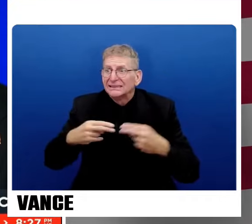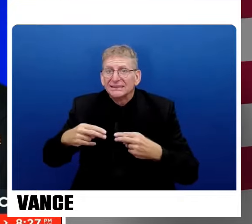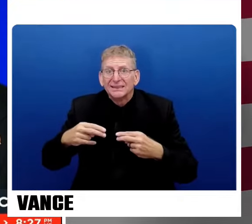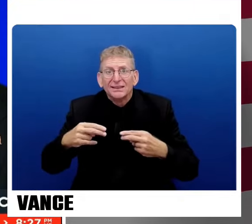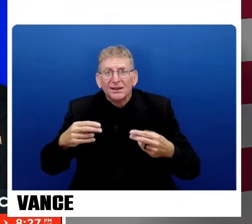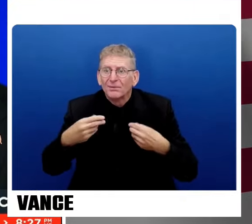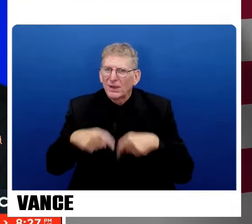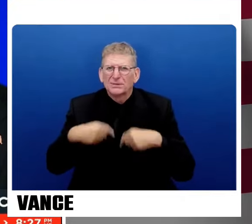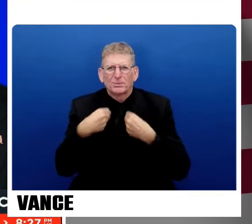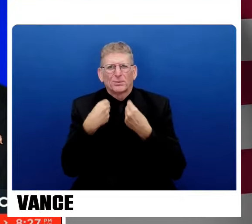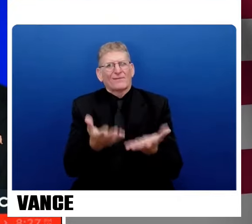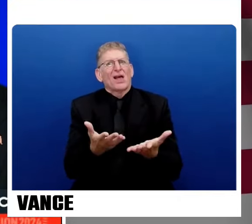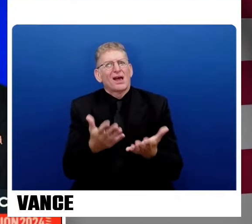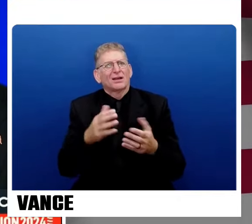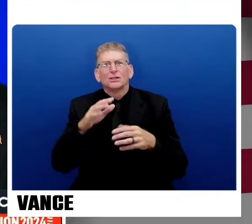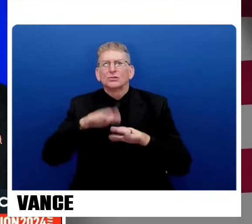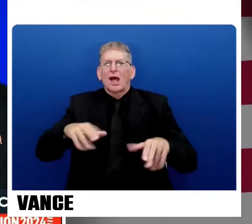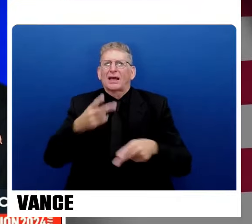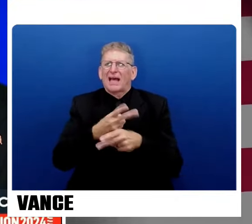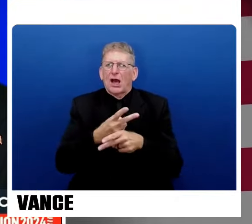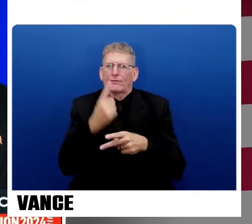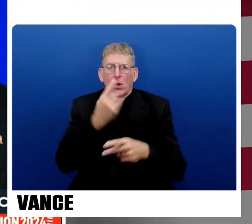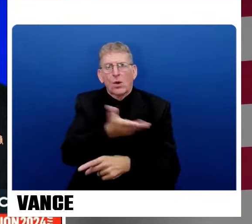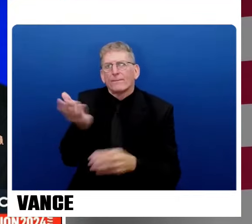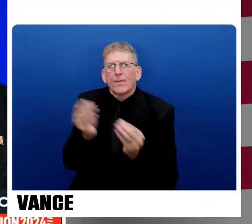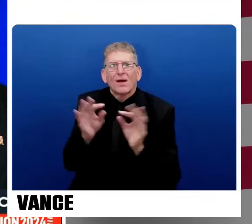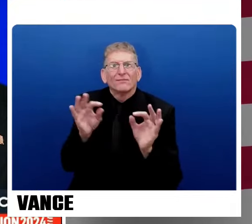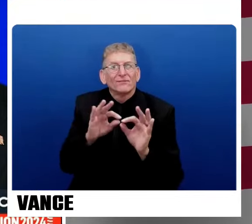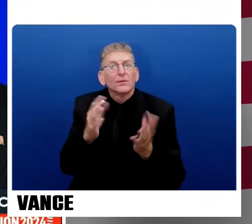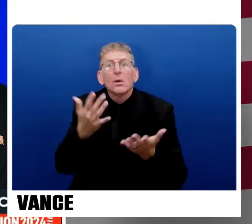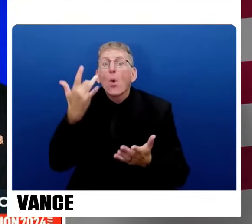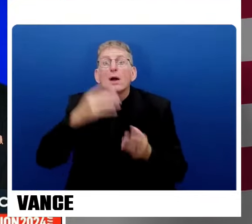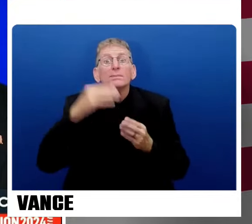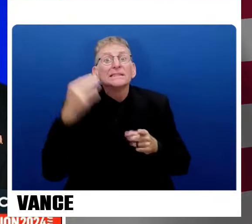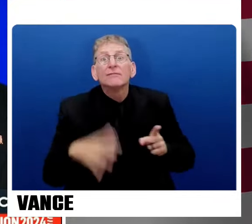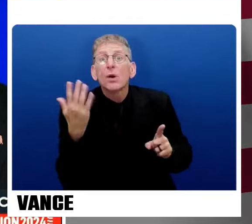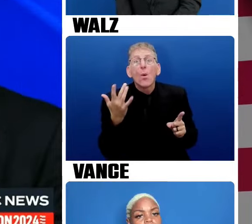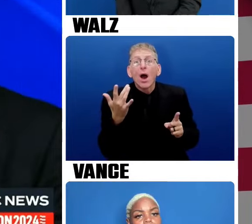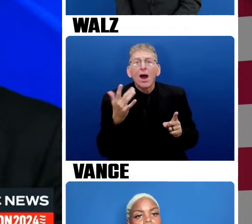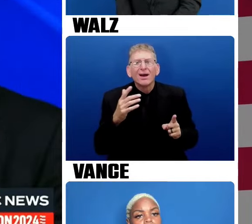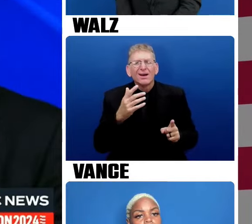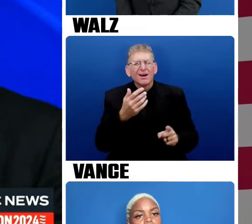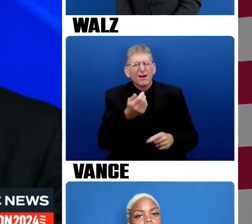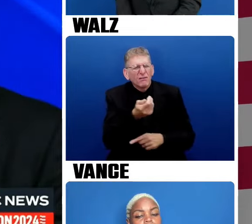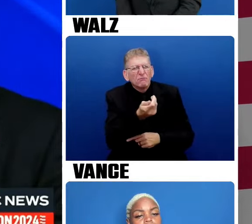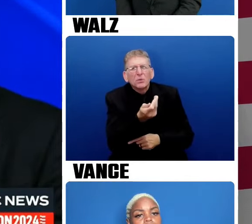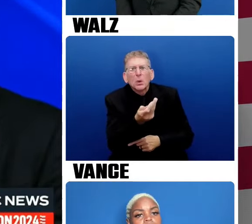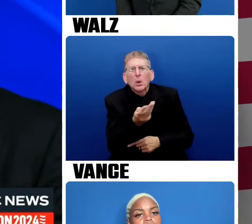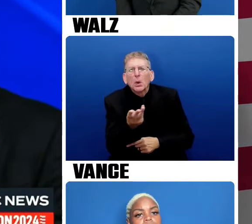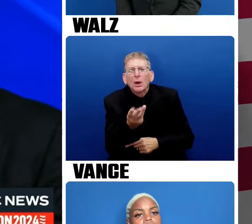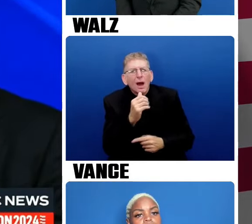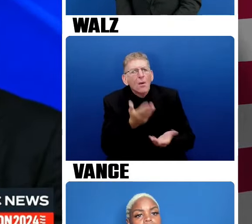expensive right now is because you've got way too few people providing this very essential service. Thank you, Senator. Governor Walz,